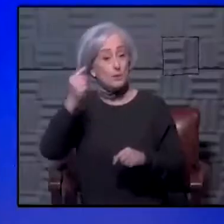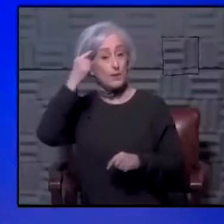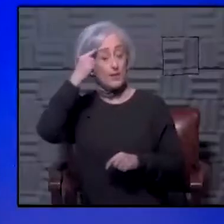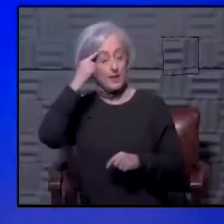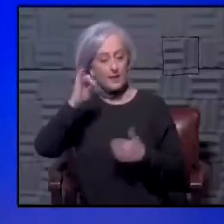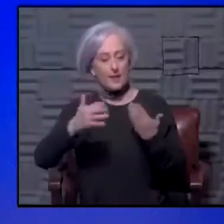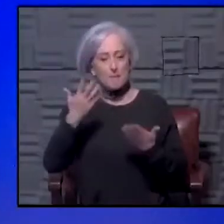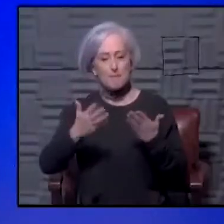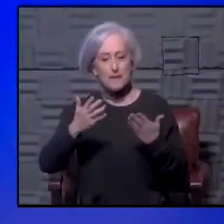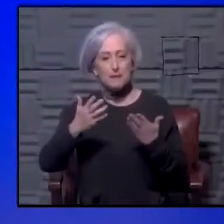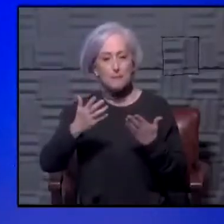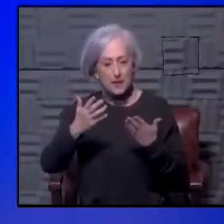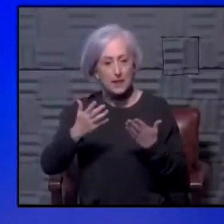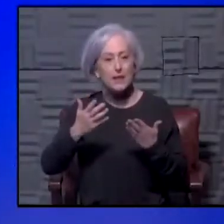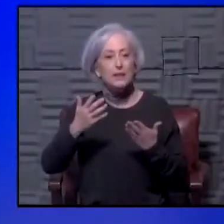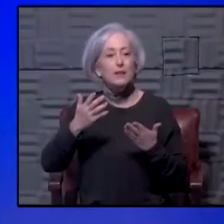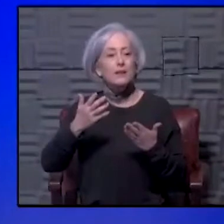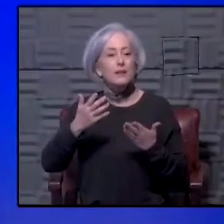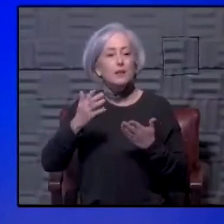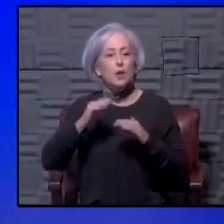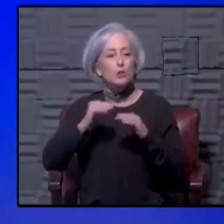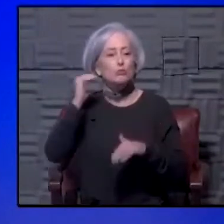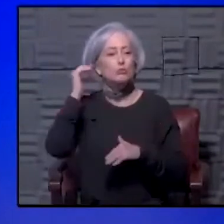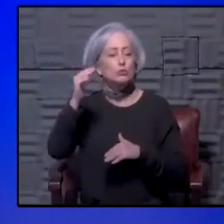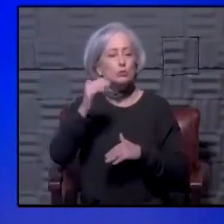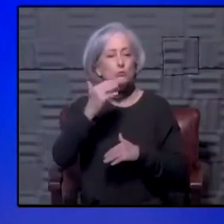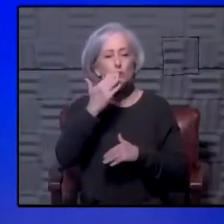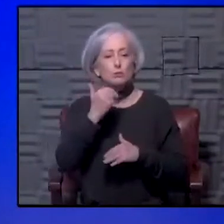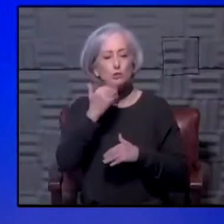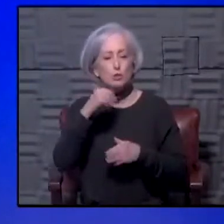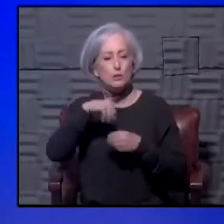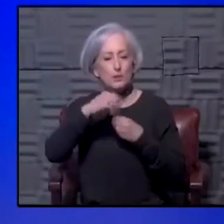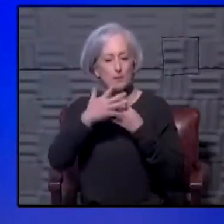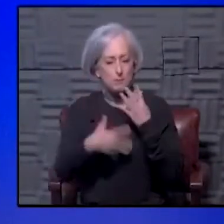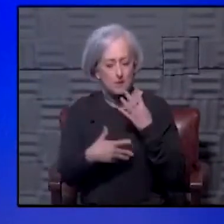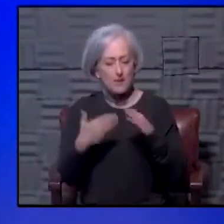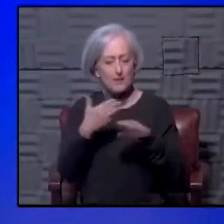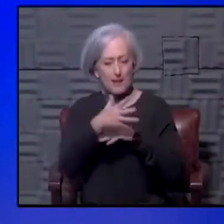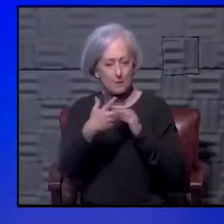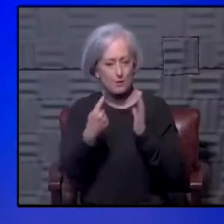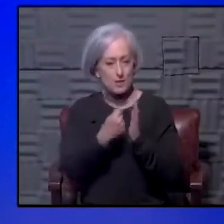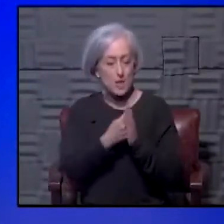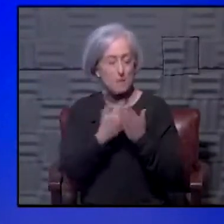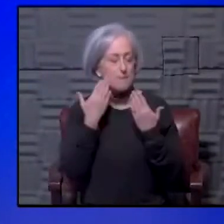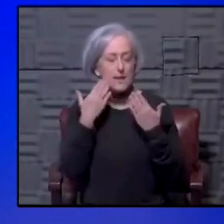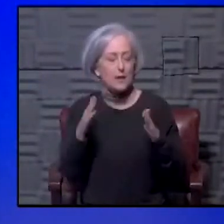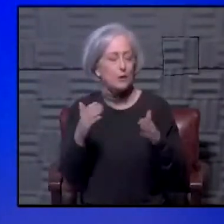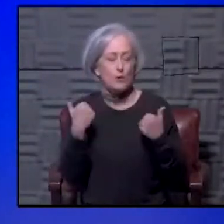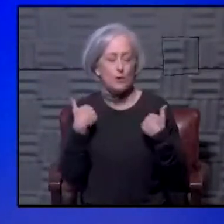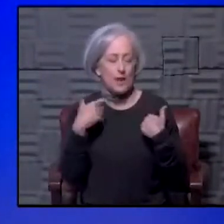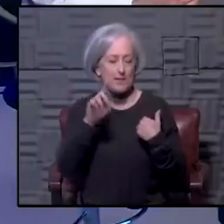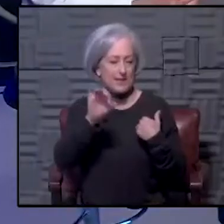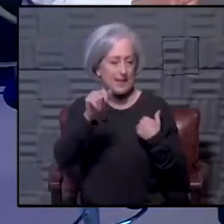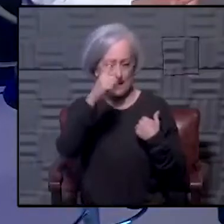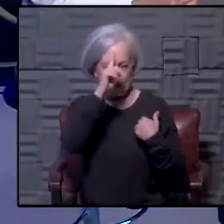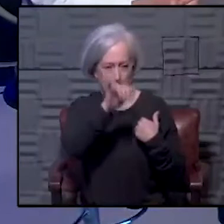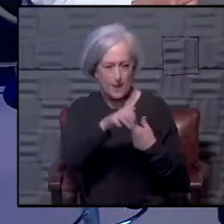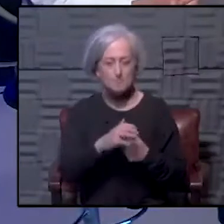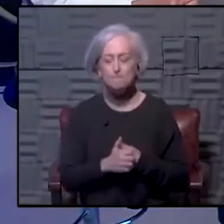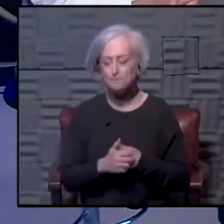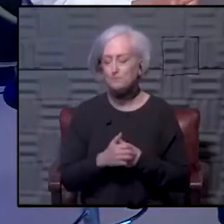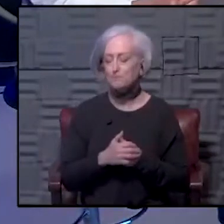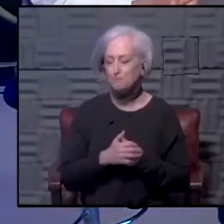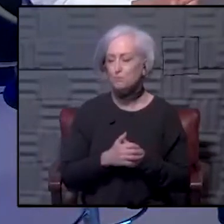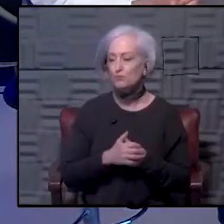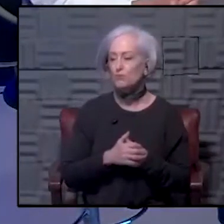was a hyperglycemic episode. So, that could be. But I don't know that we have the raw data for that. All right,